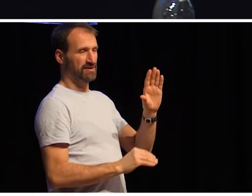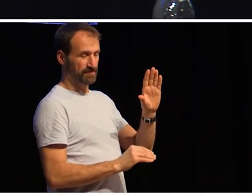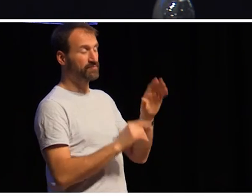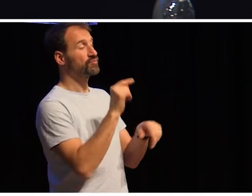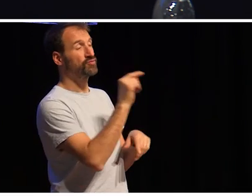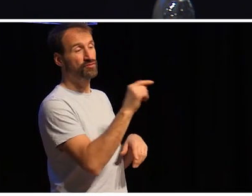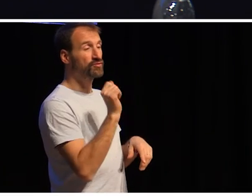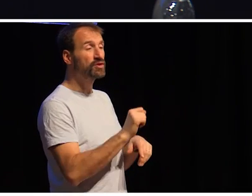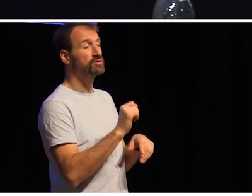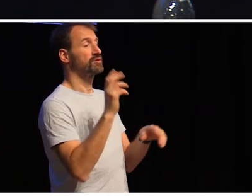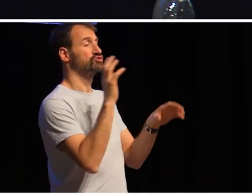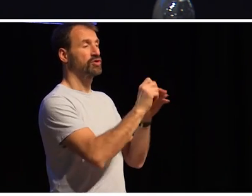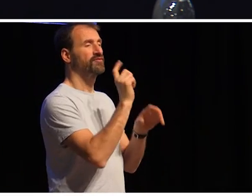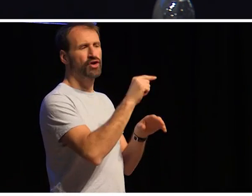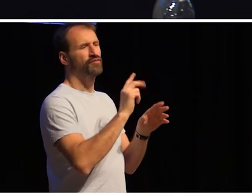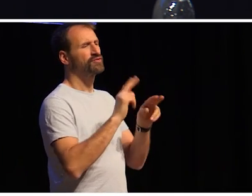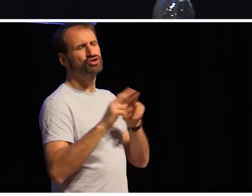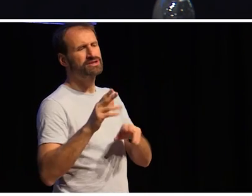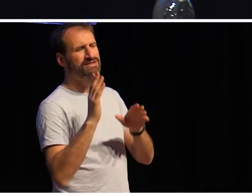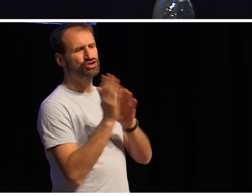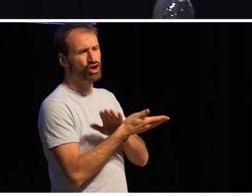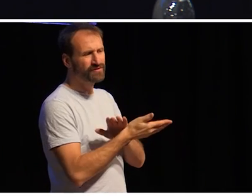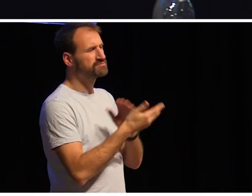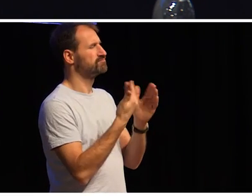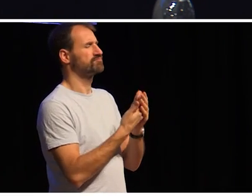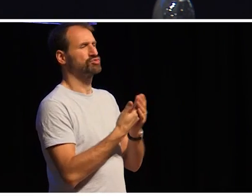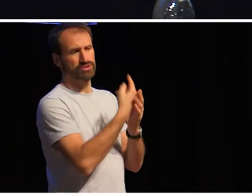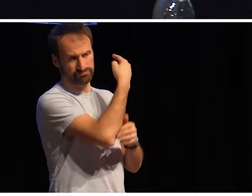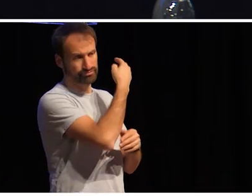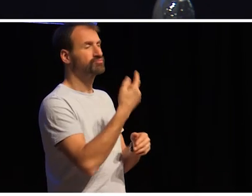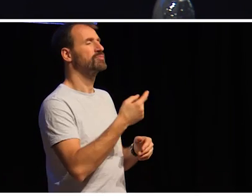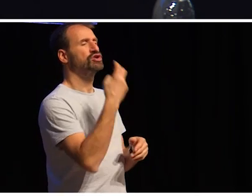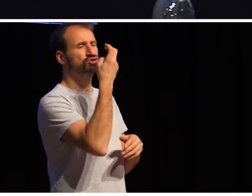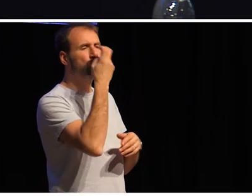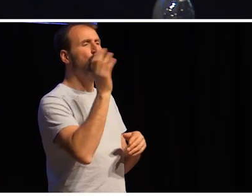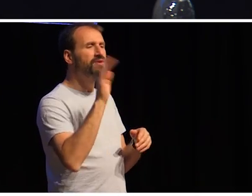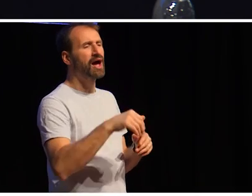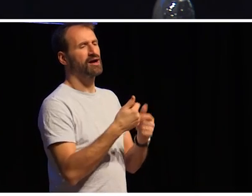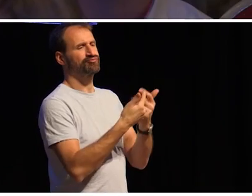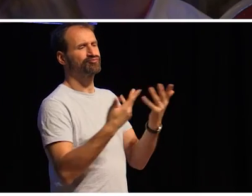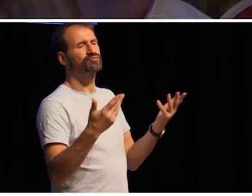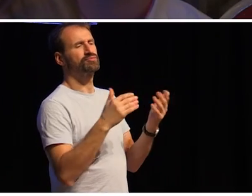certain properties. Like in this case, we search for different types of sensors.